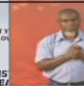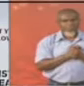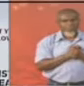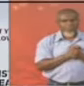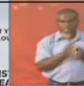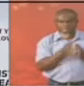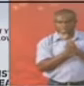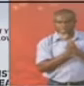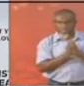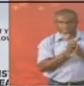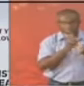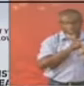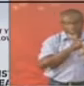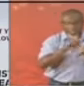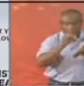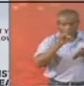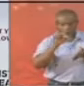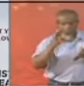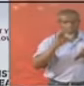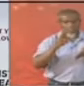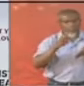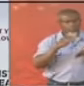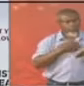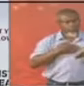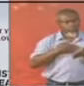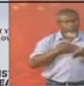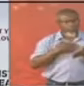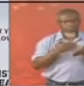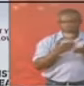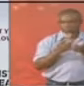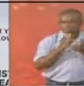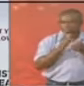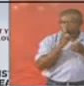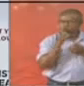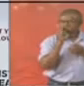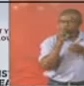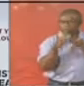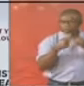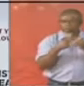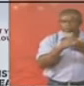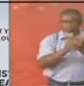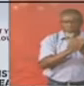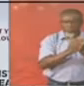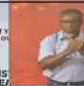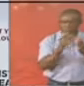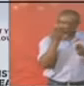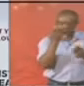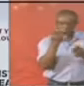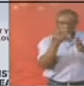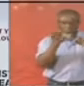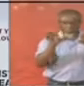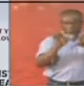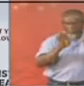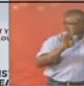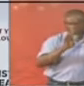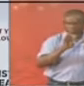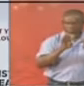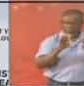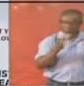Bernard about some of the behavior patterns that she's seeing or that her team is seeing in County Caroni.